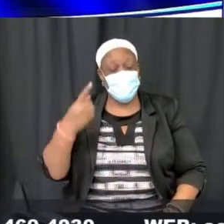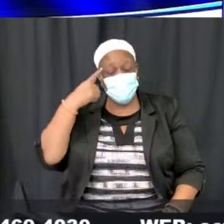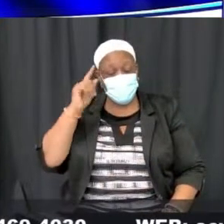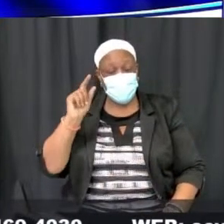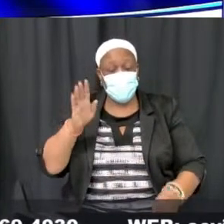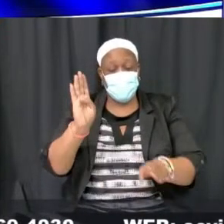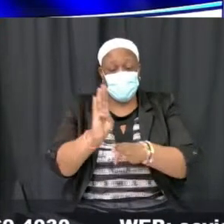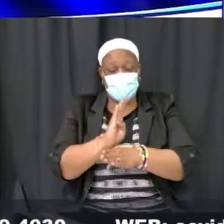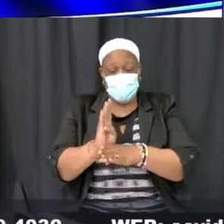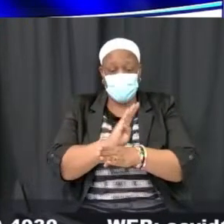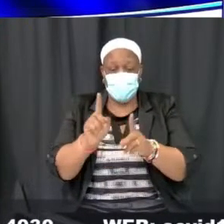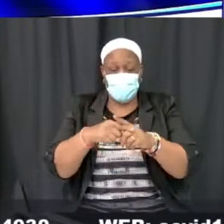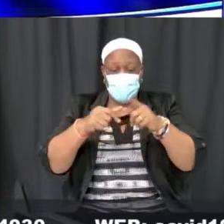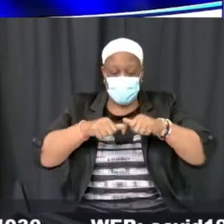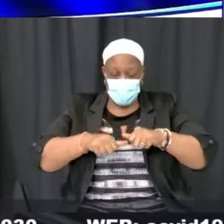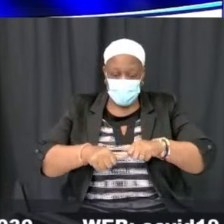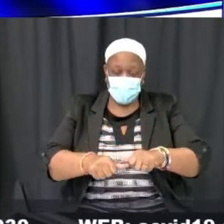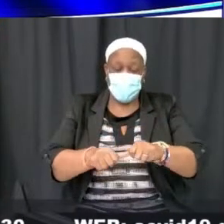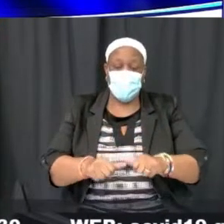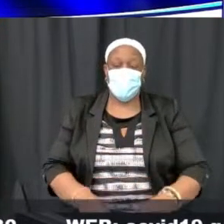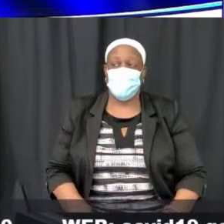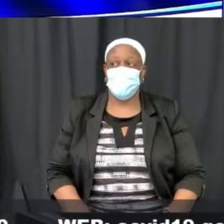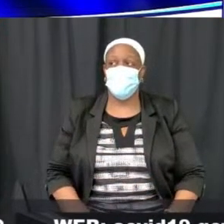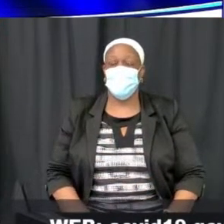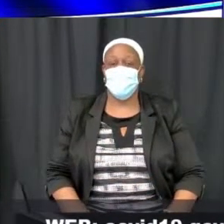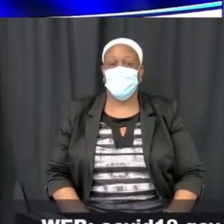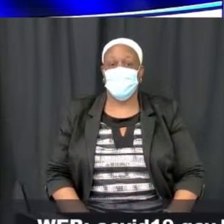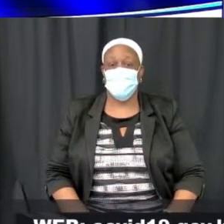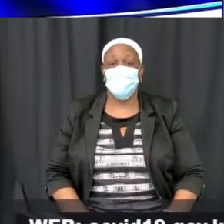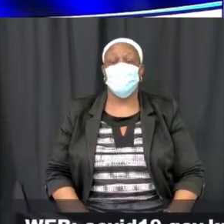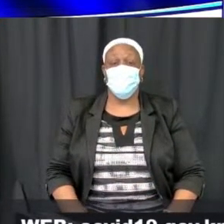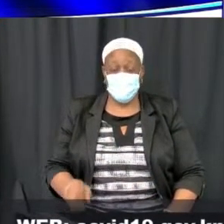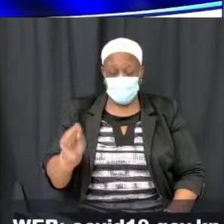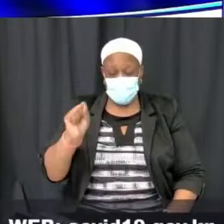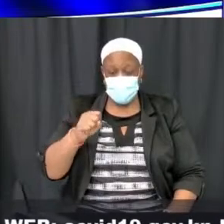These protocols, inclusive of the wearing of masks,